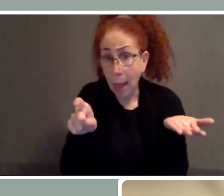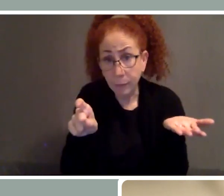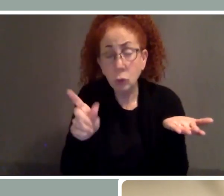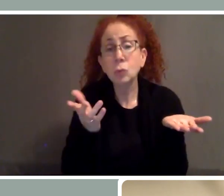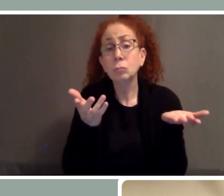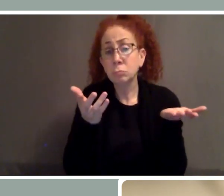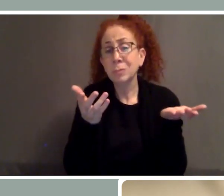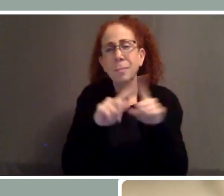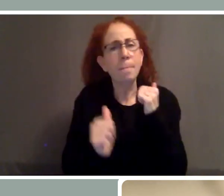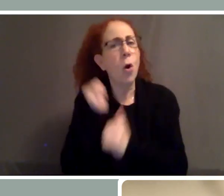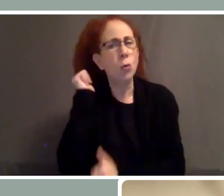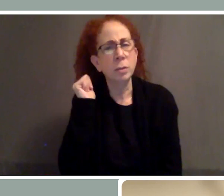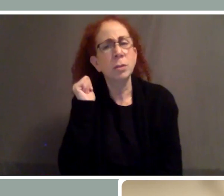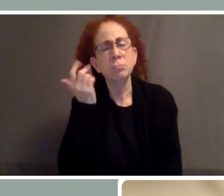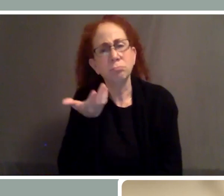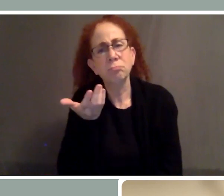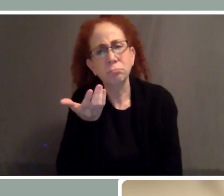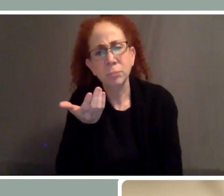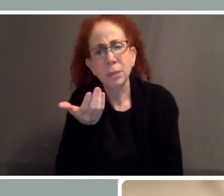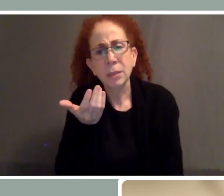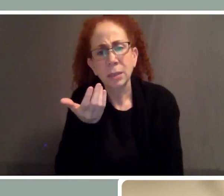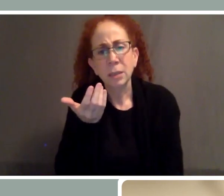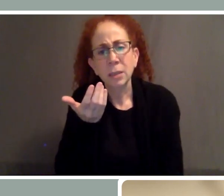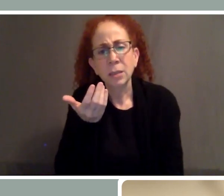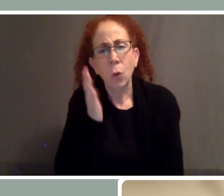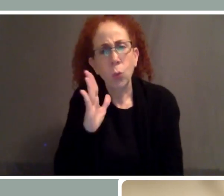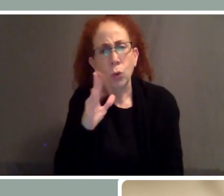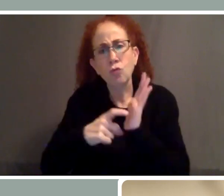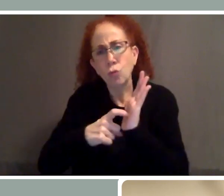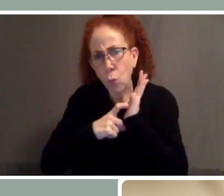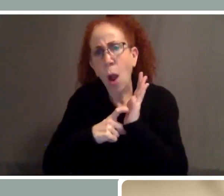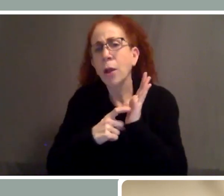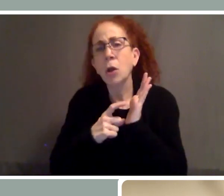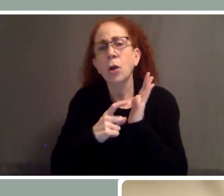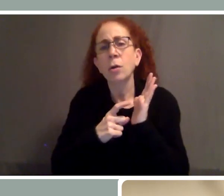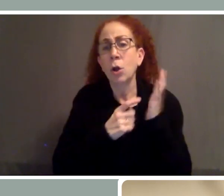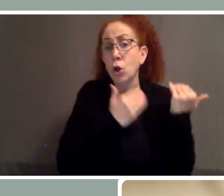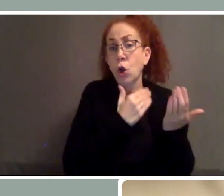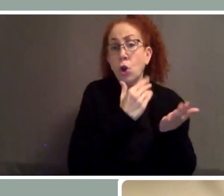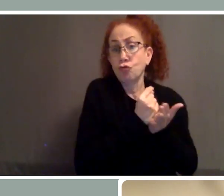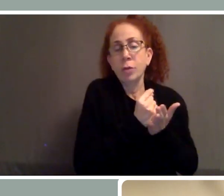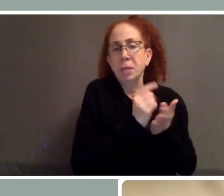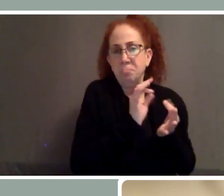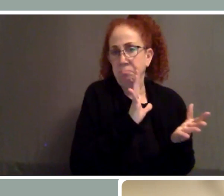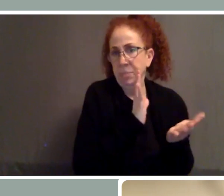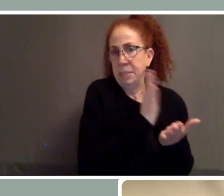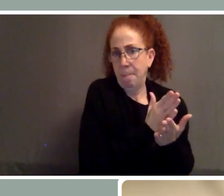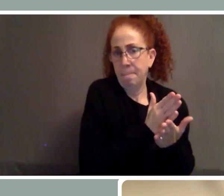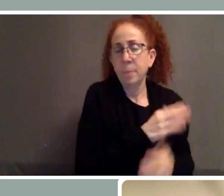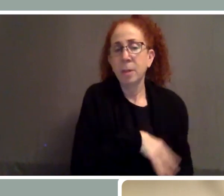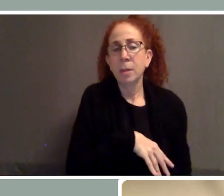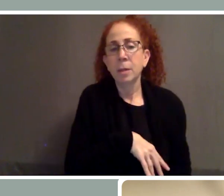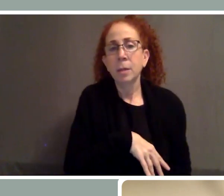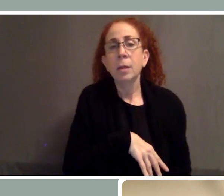required, but most clinical trials would require somebody to come off the treatment they're on. But typically, people are going